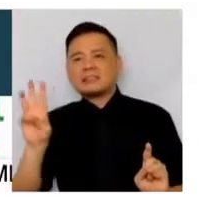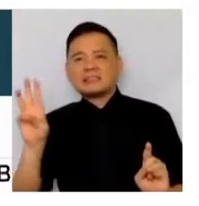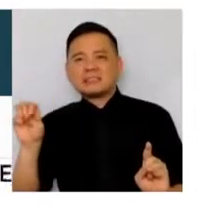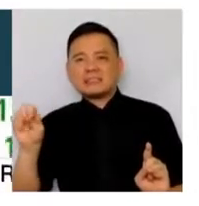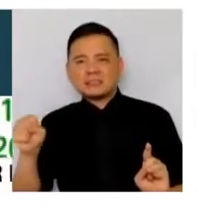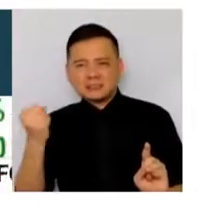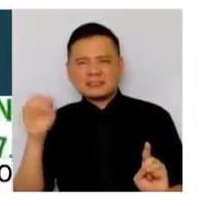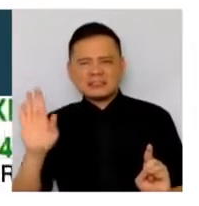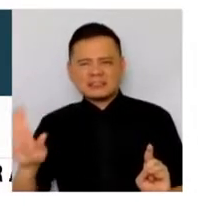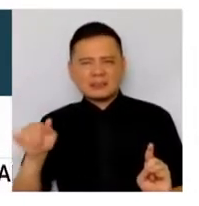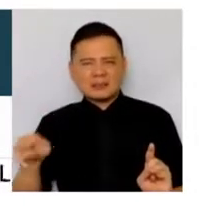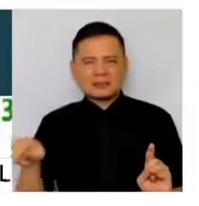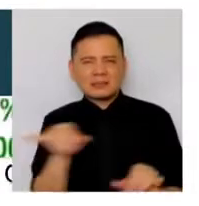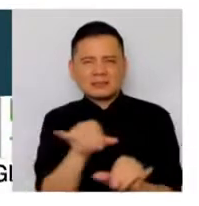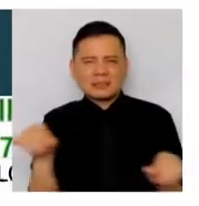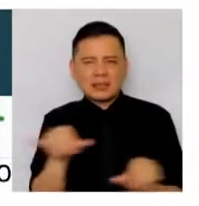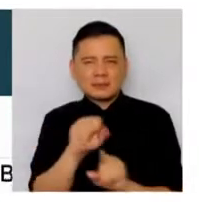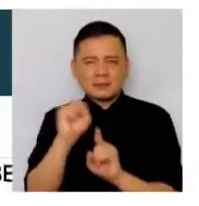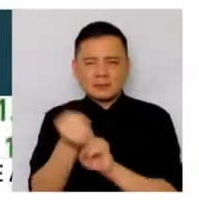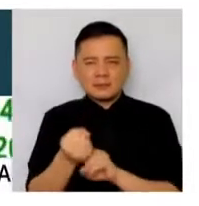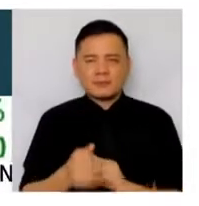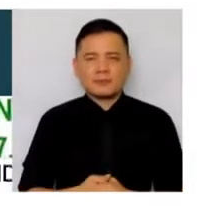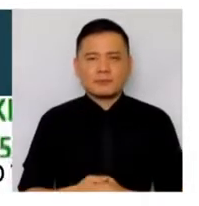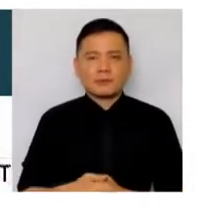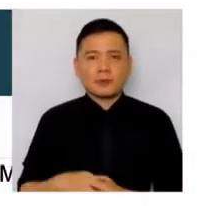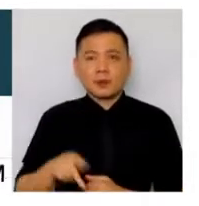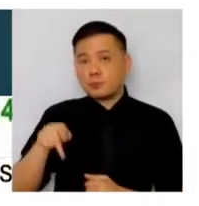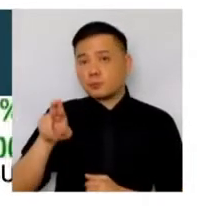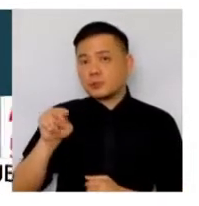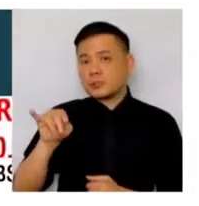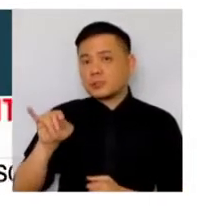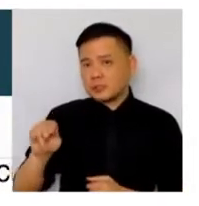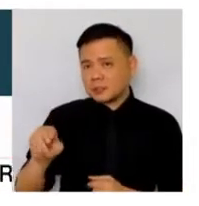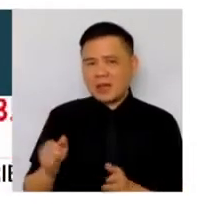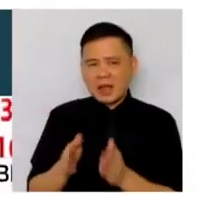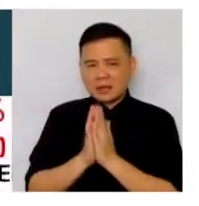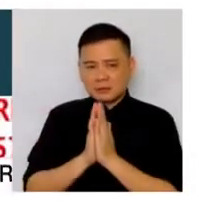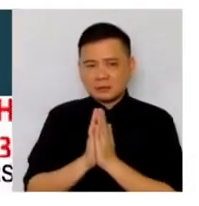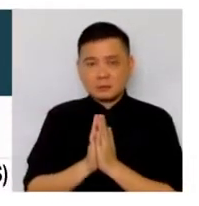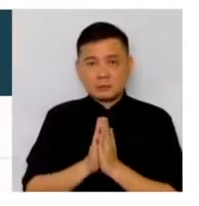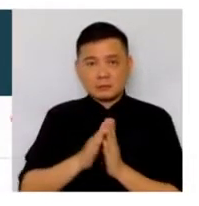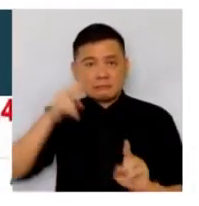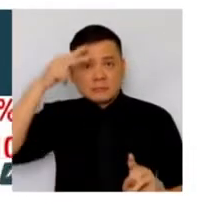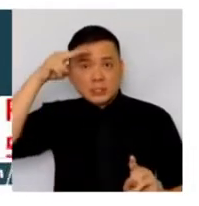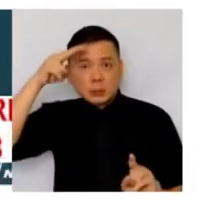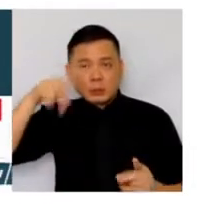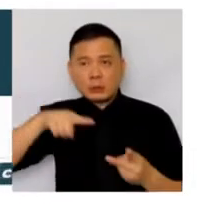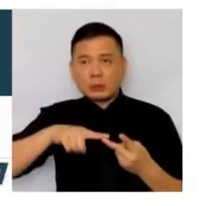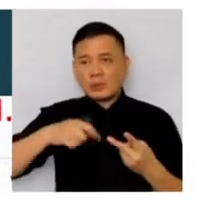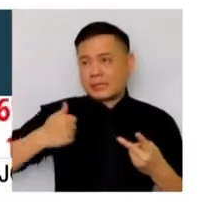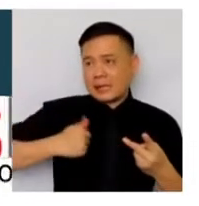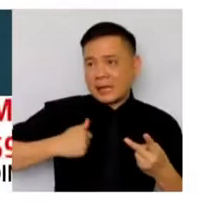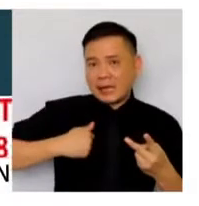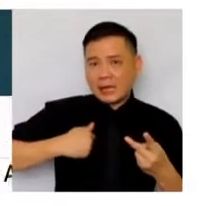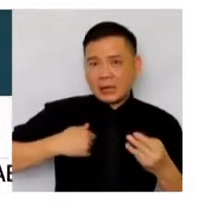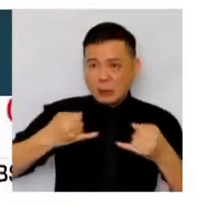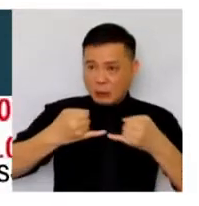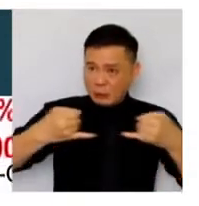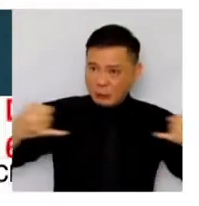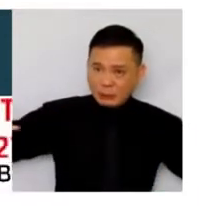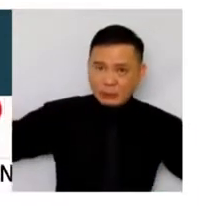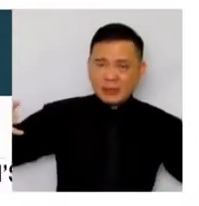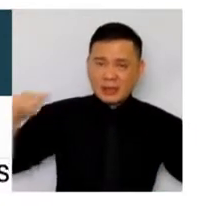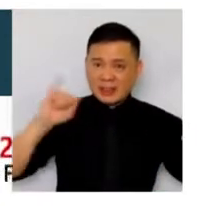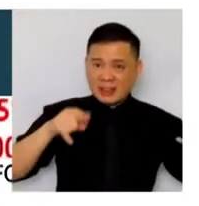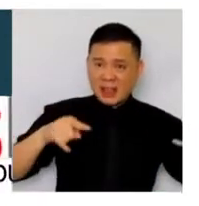that's why Putin was asking, does the US want, you know, Mexico and the Canadian borders to be lined up with